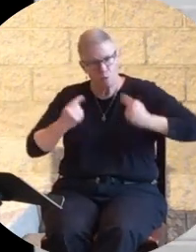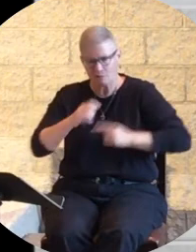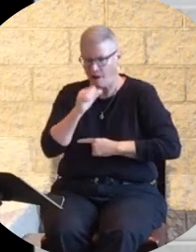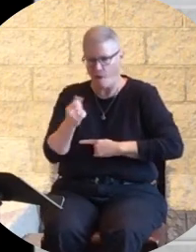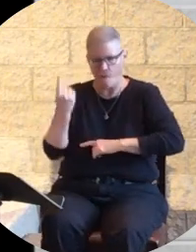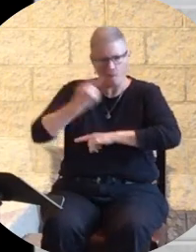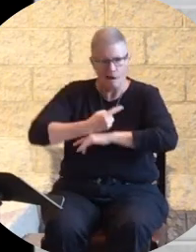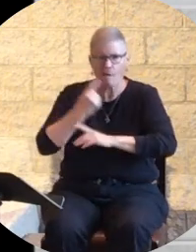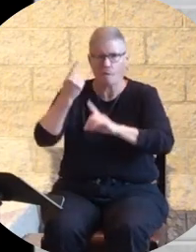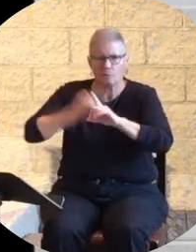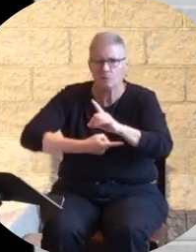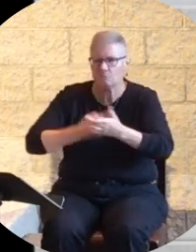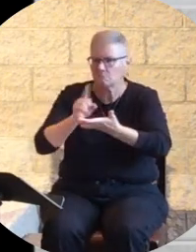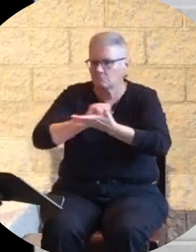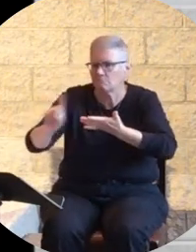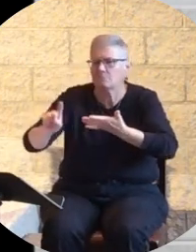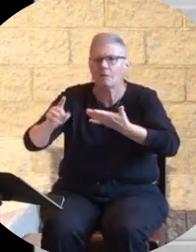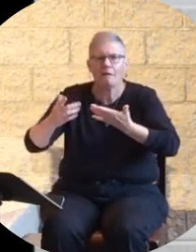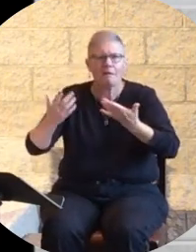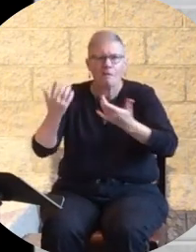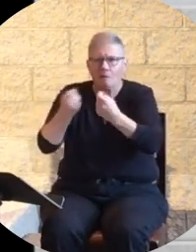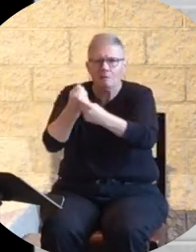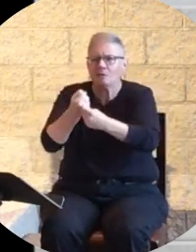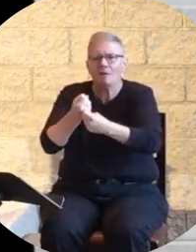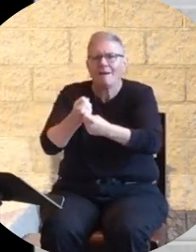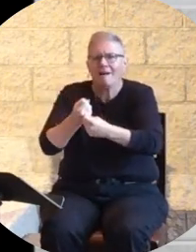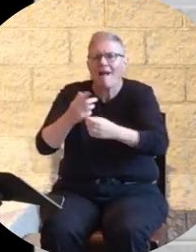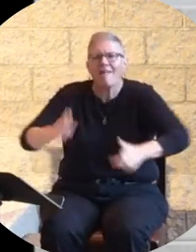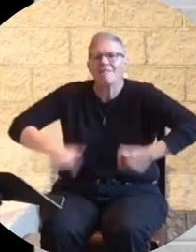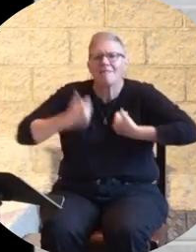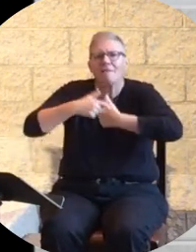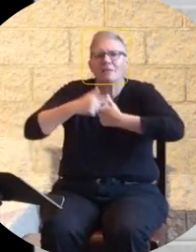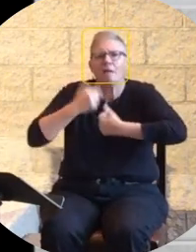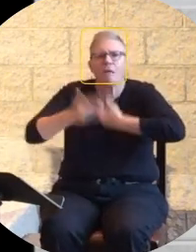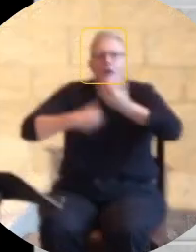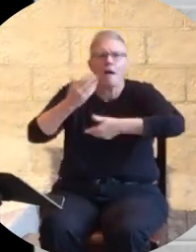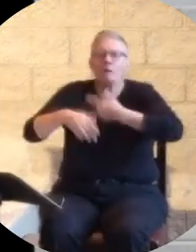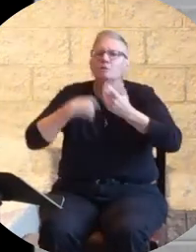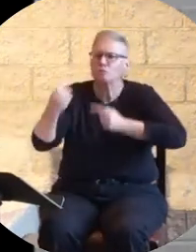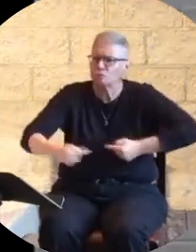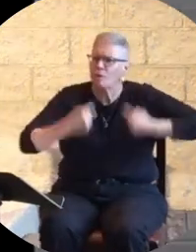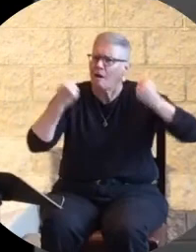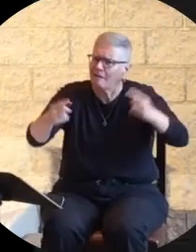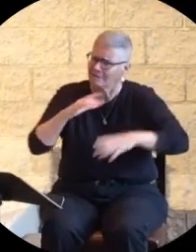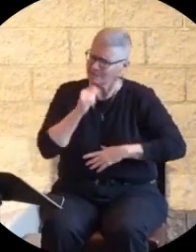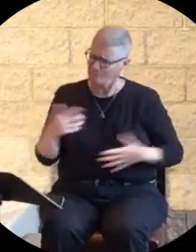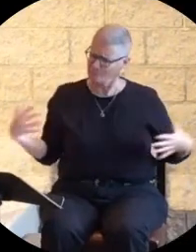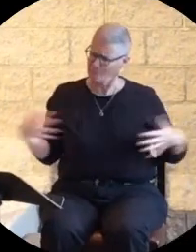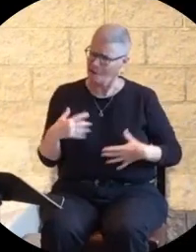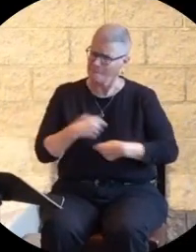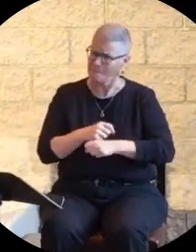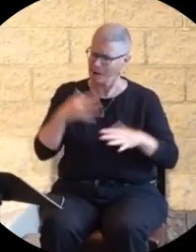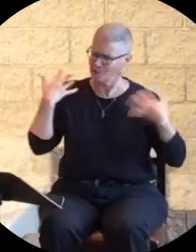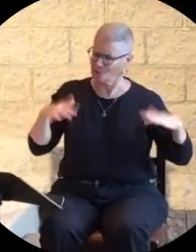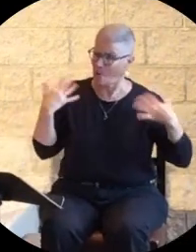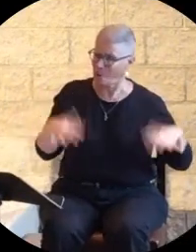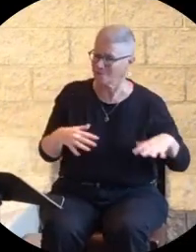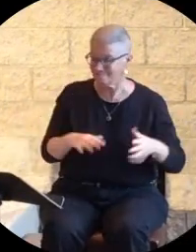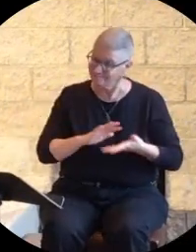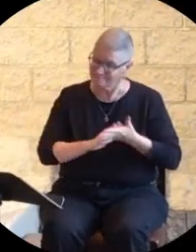a month, or a year. It is the struggle of a lifetime. Never ever be afraid to make some noise and get into good